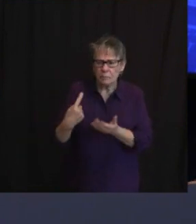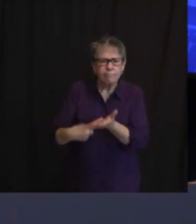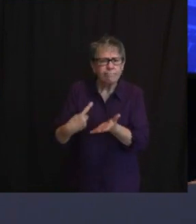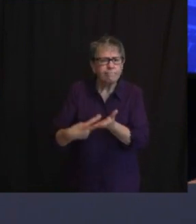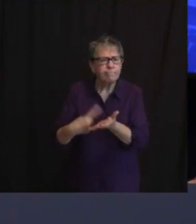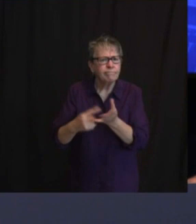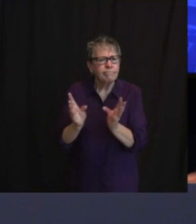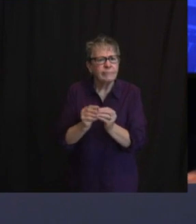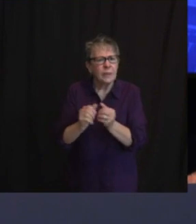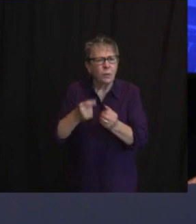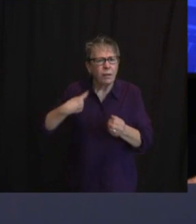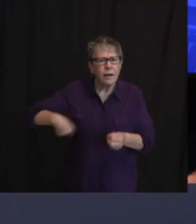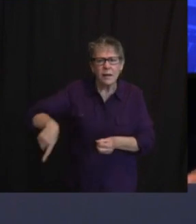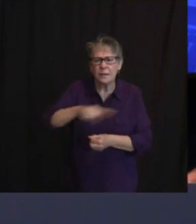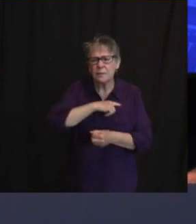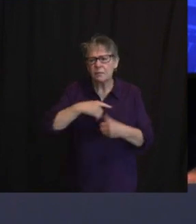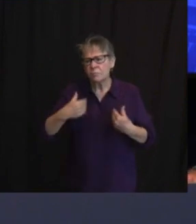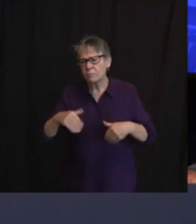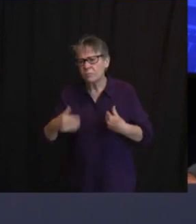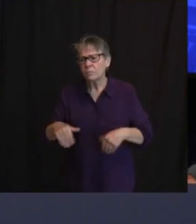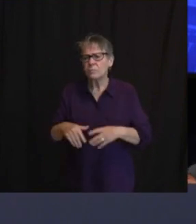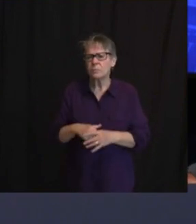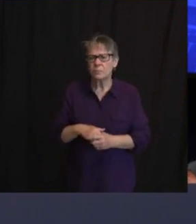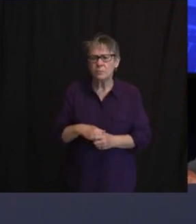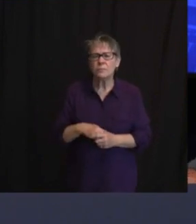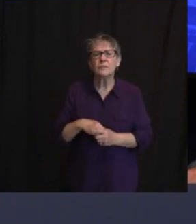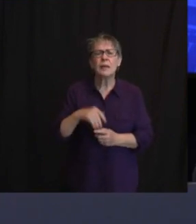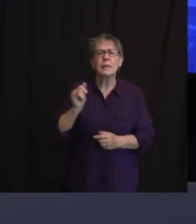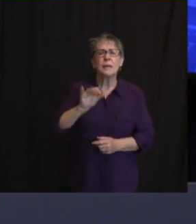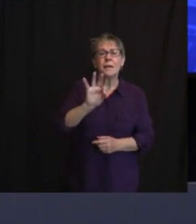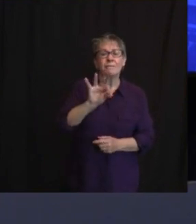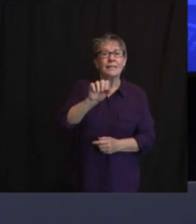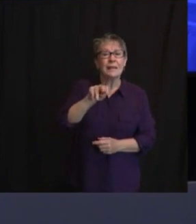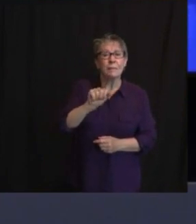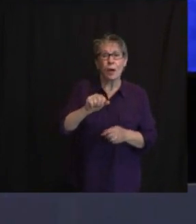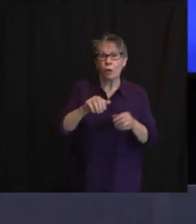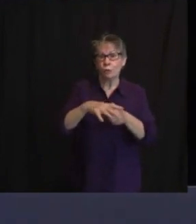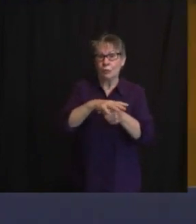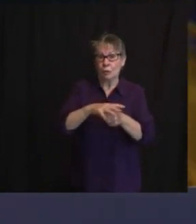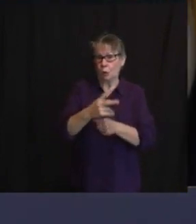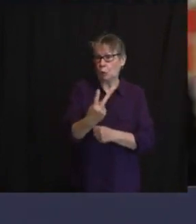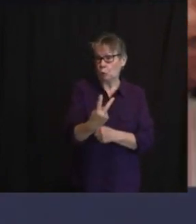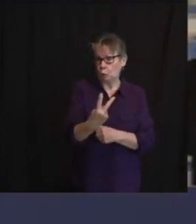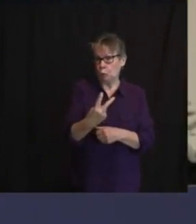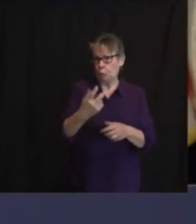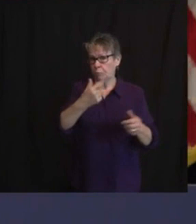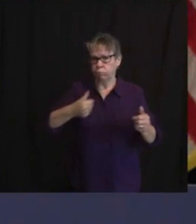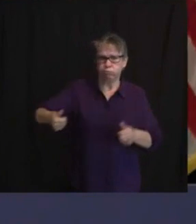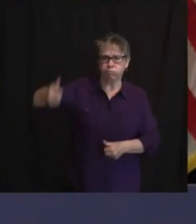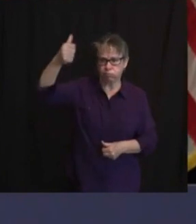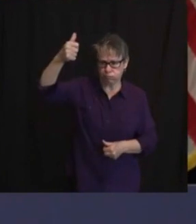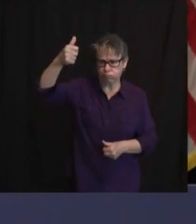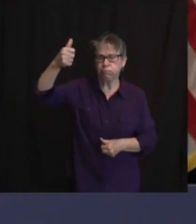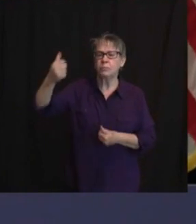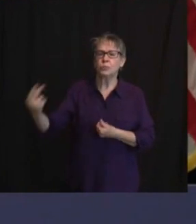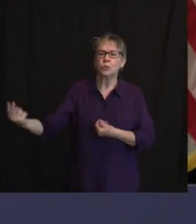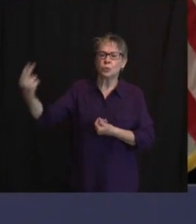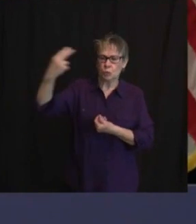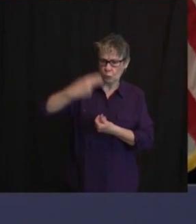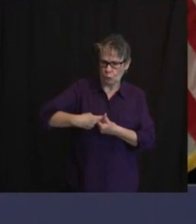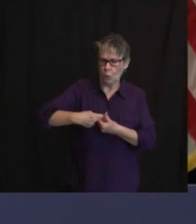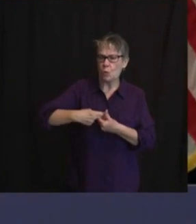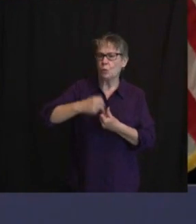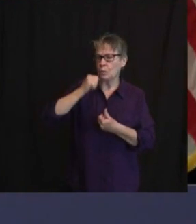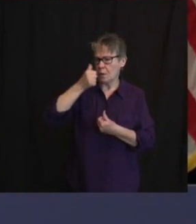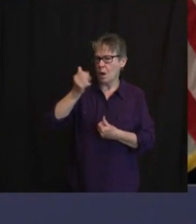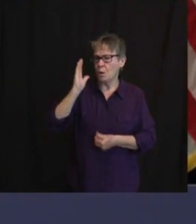Van Essen will be joining us as well. Thanks, Gov. I was just saying to Judy, the general has got an extraordinary reputation. She